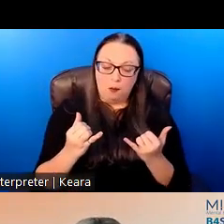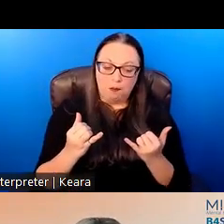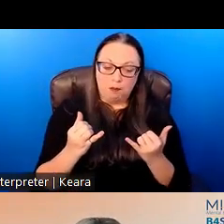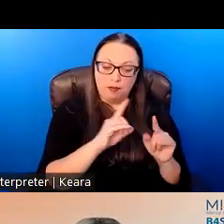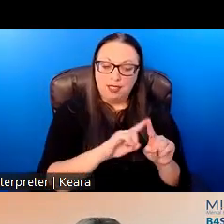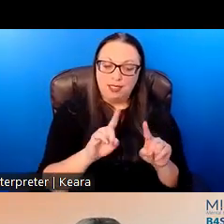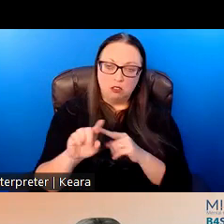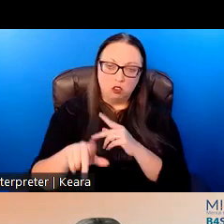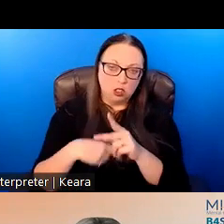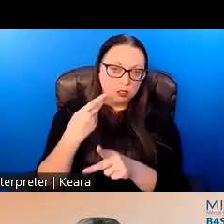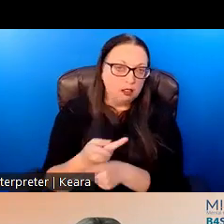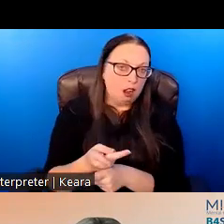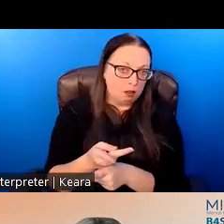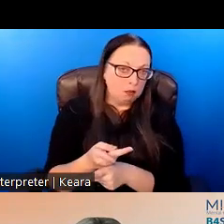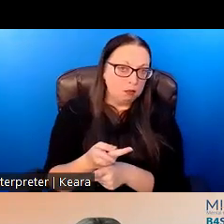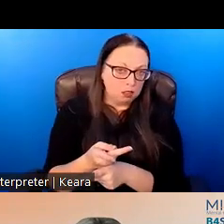different types of